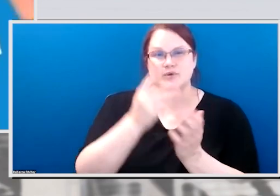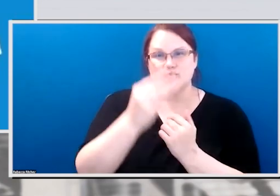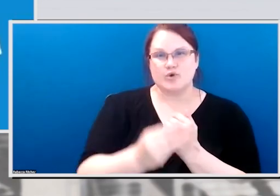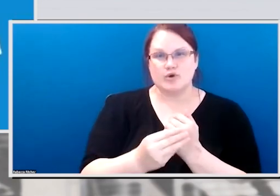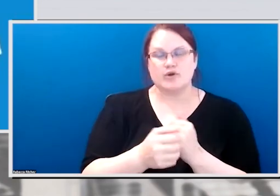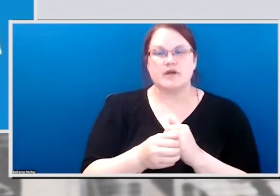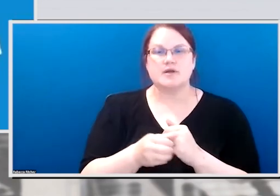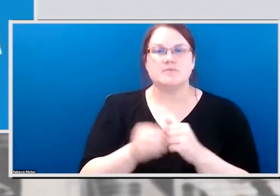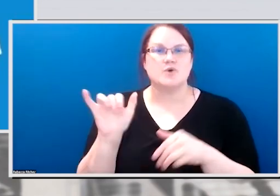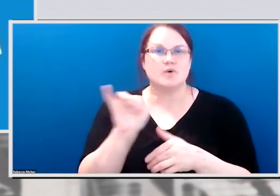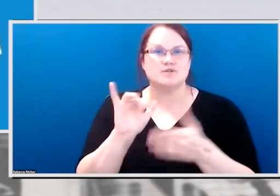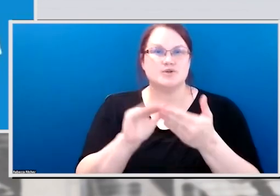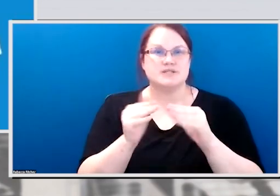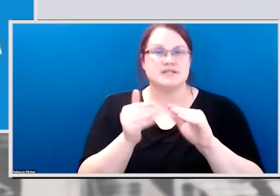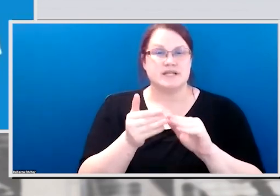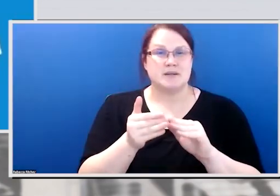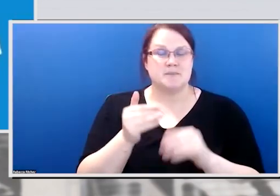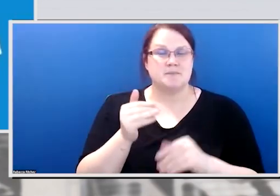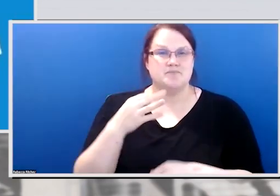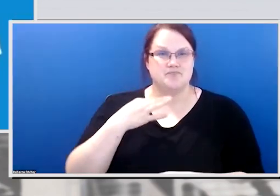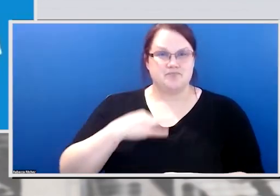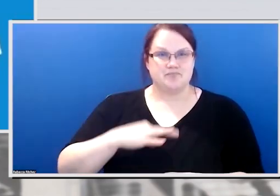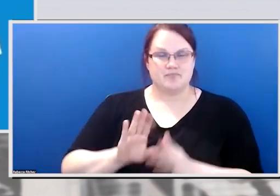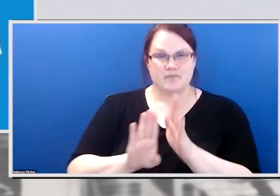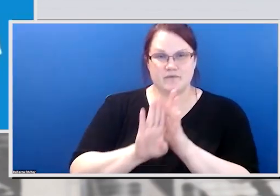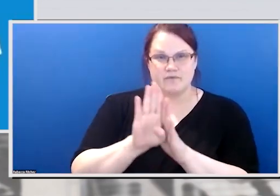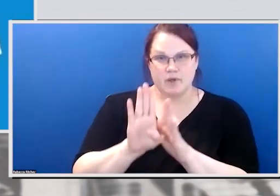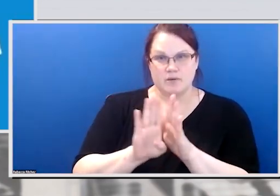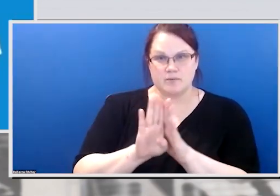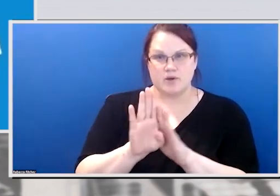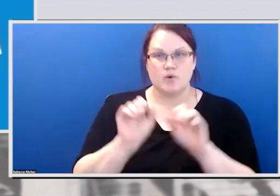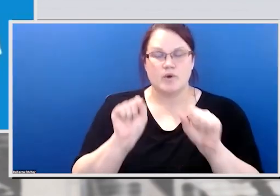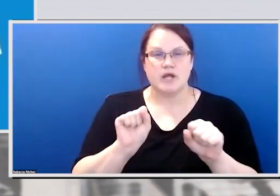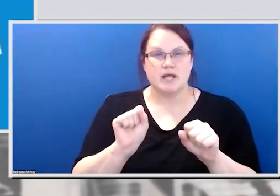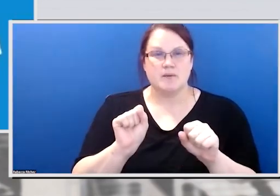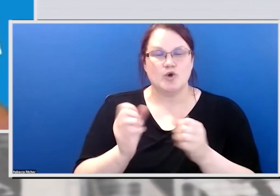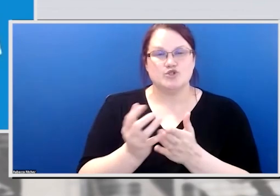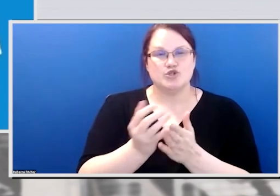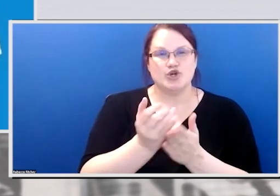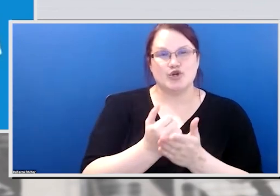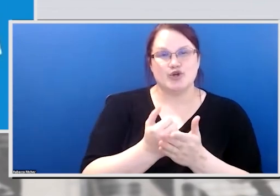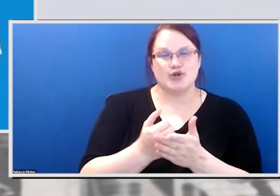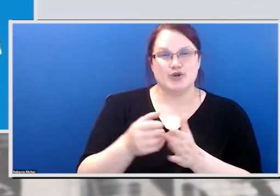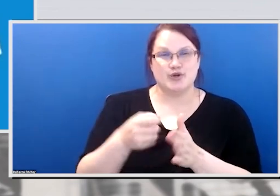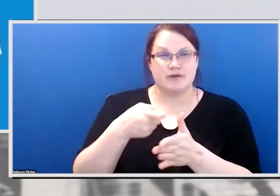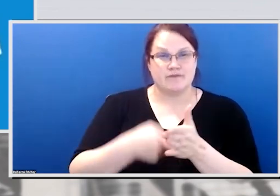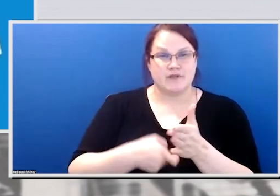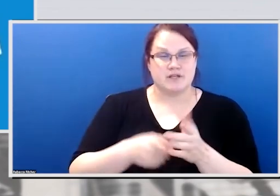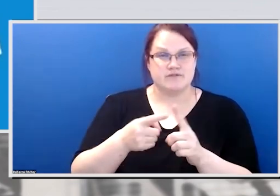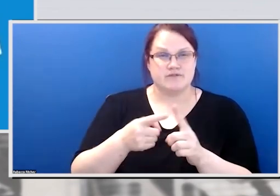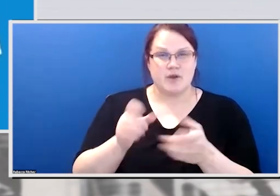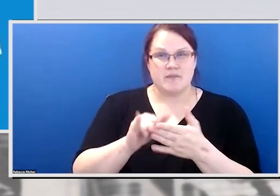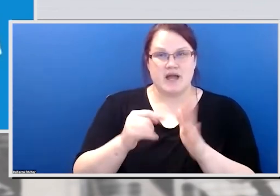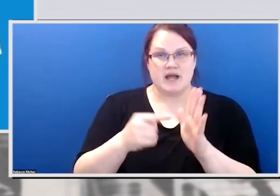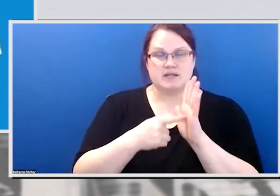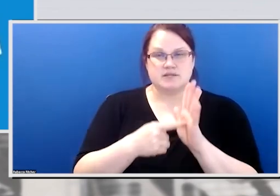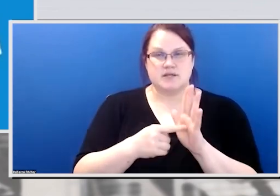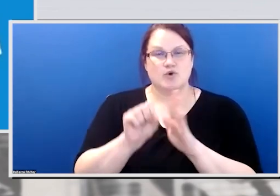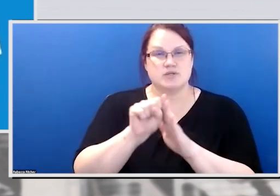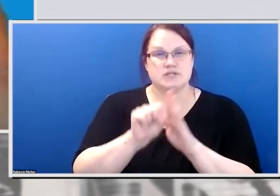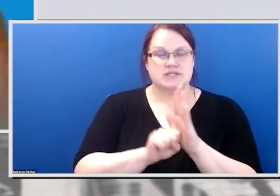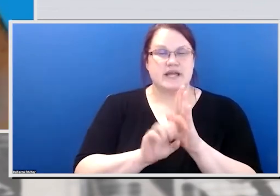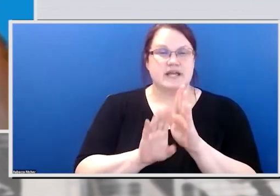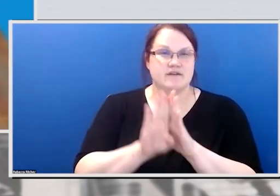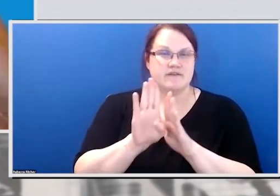to the city of Pittsburgh development. And, we're able to earn fees off of those. As an example, state redevelopment assistance